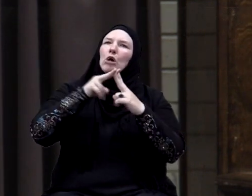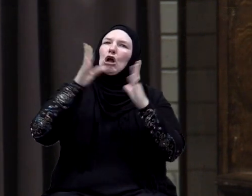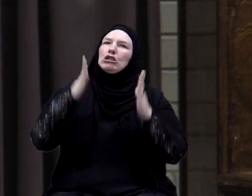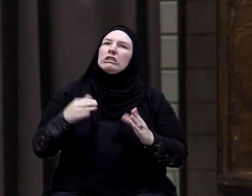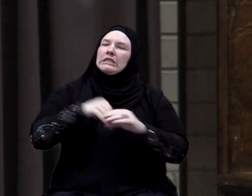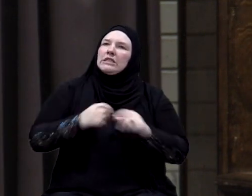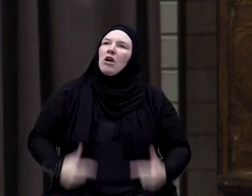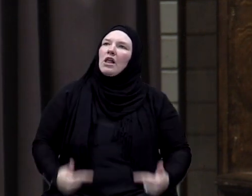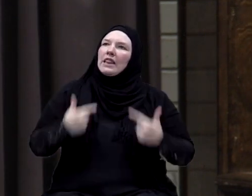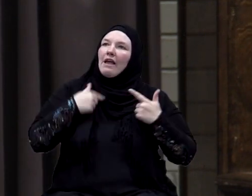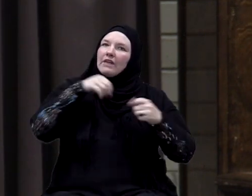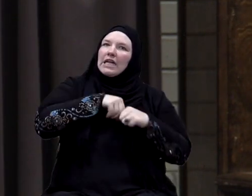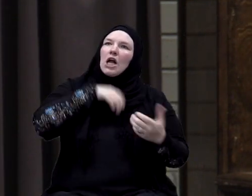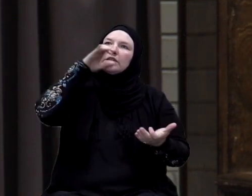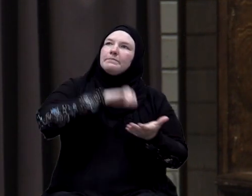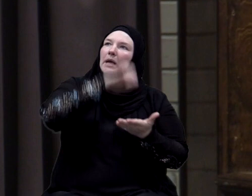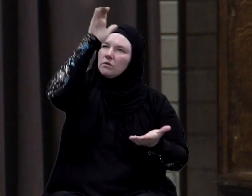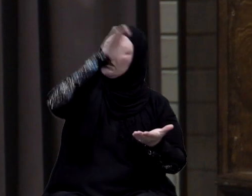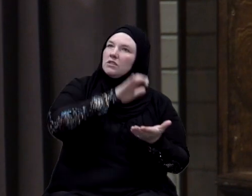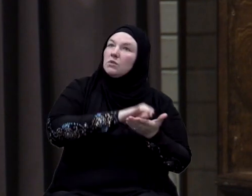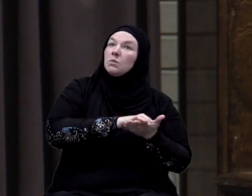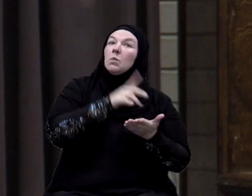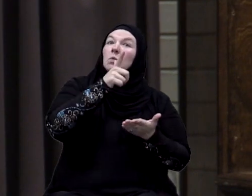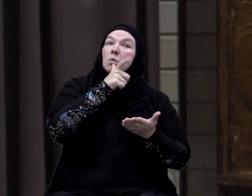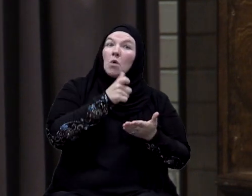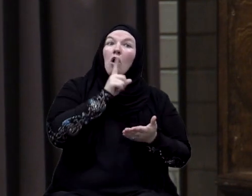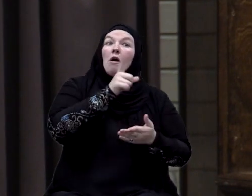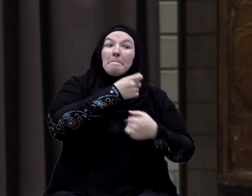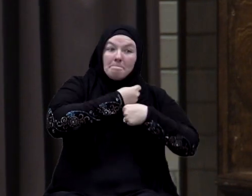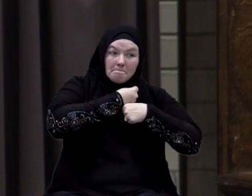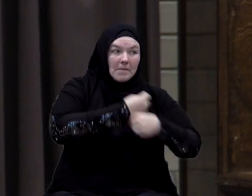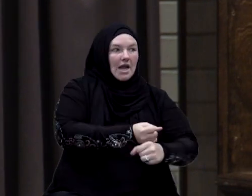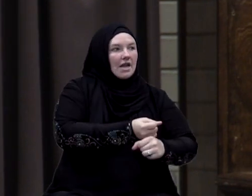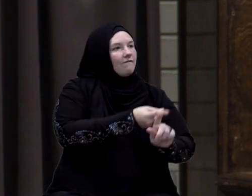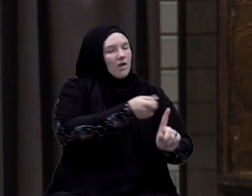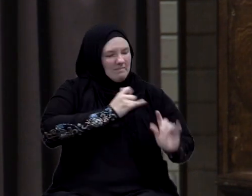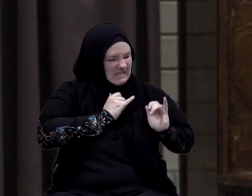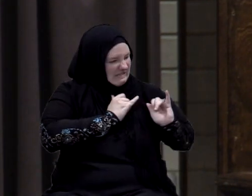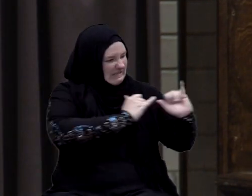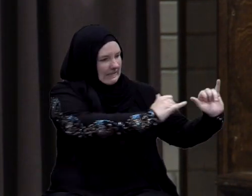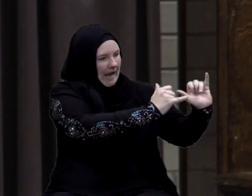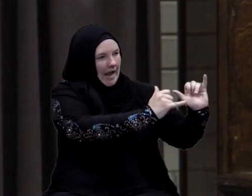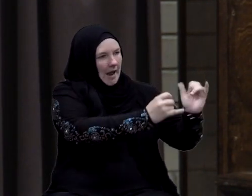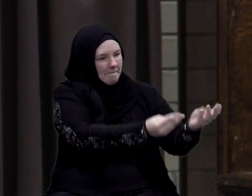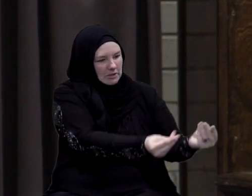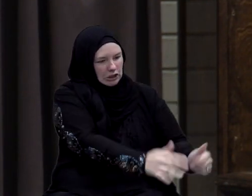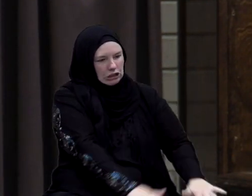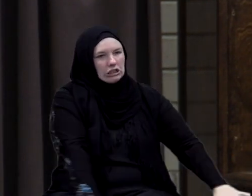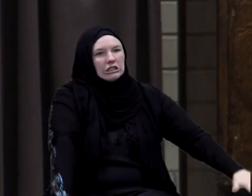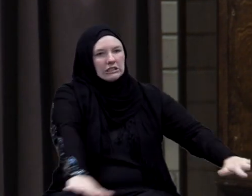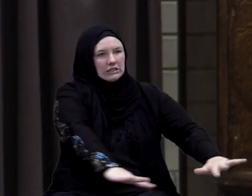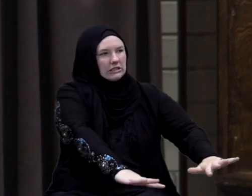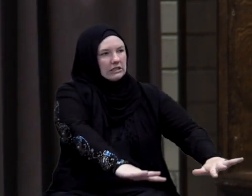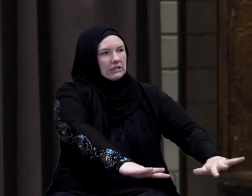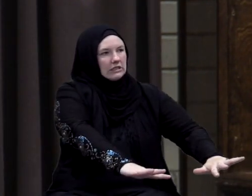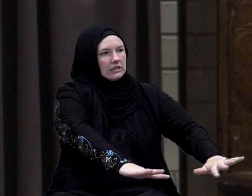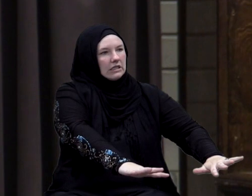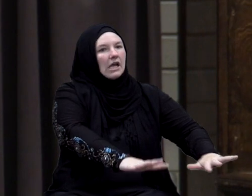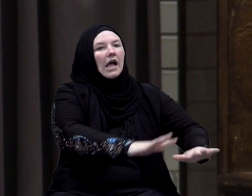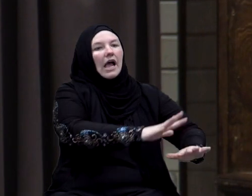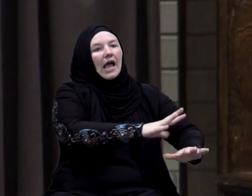in our spouses, who are created from the same material, which is called